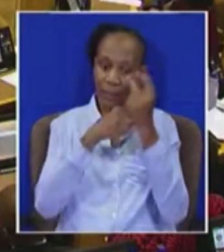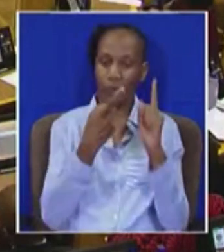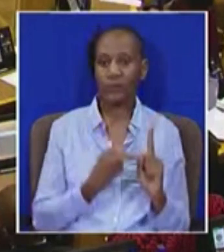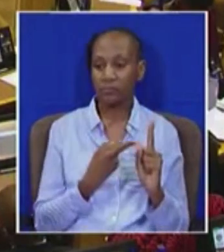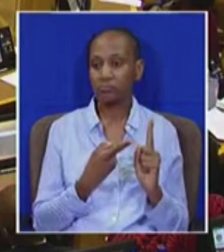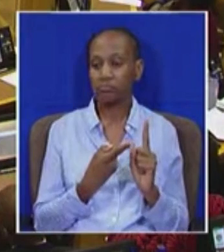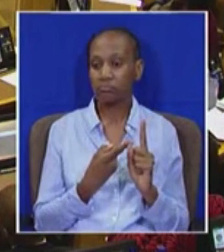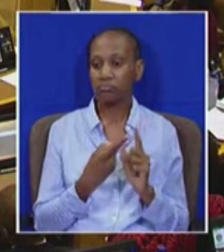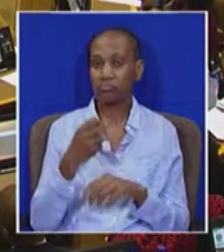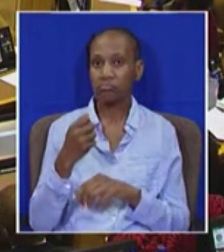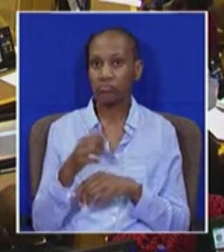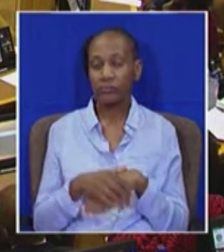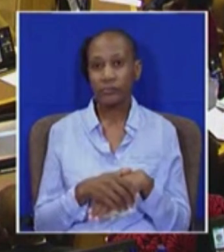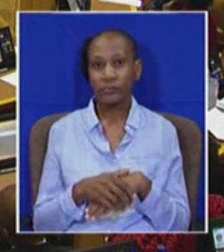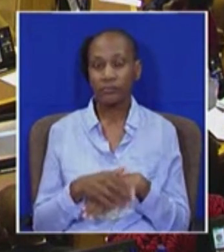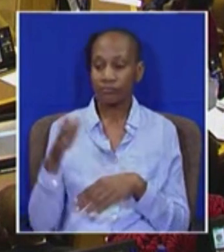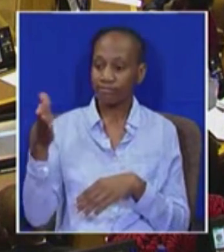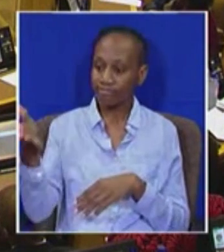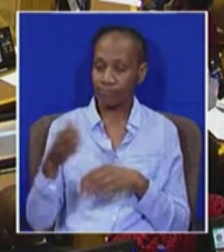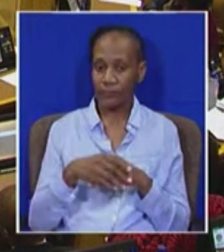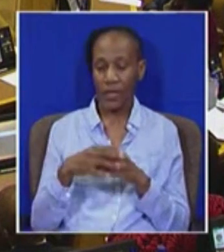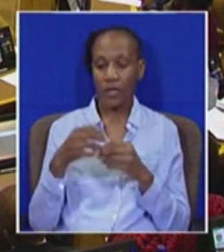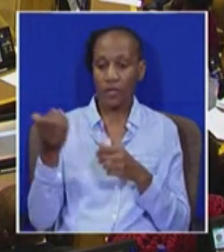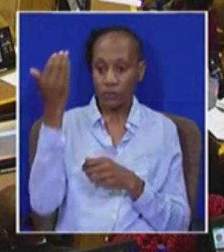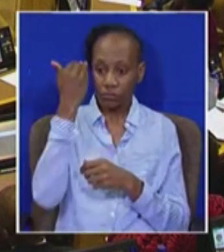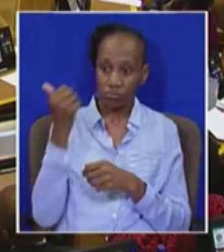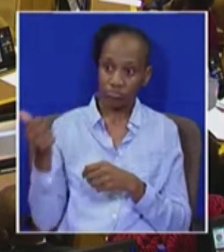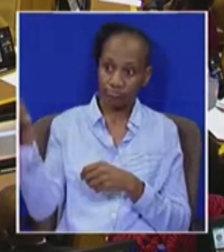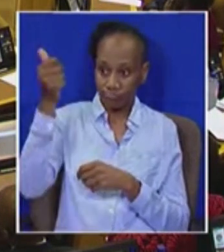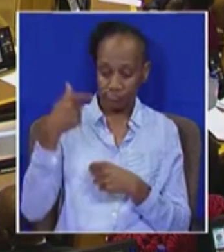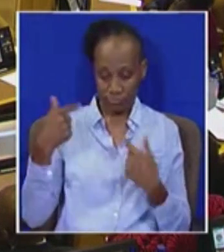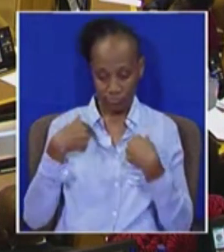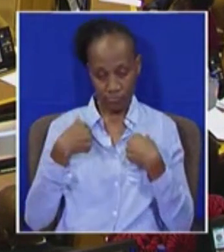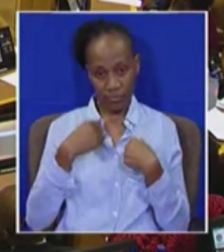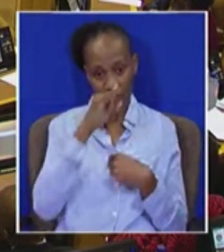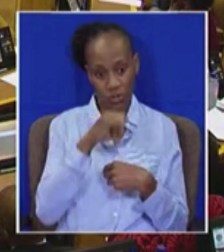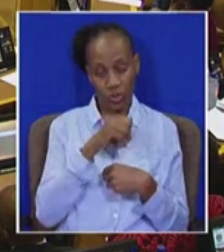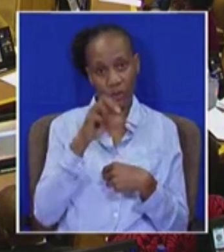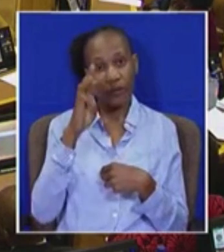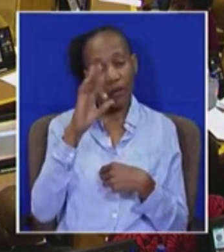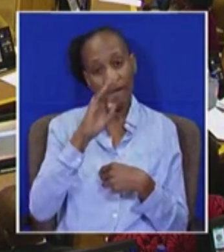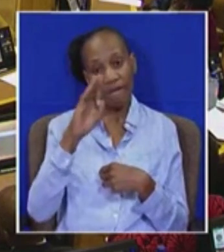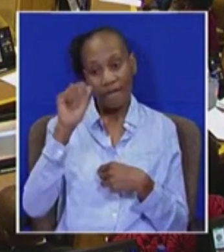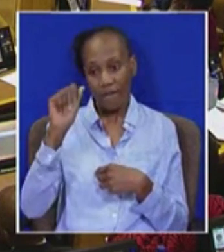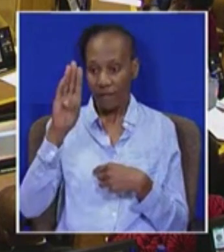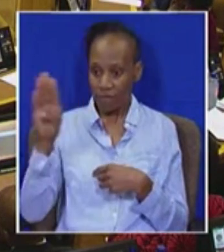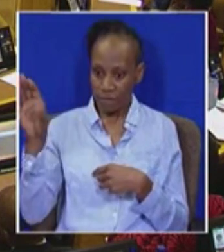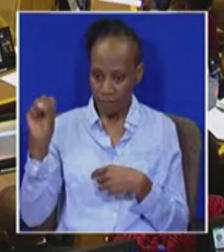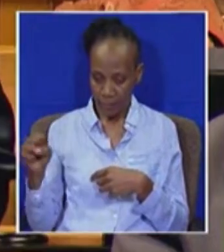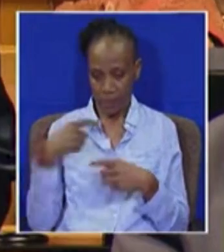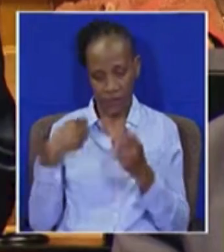Chief Justice and members of the National Assembly, I, Joan Marie Louise Fubbs, wish to second